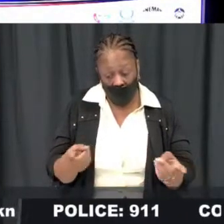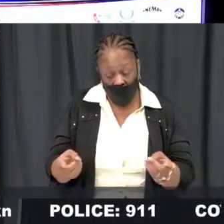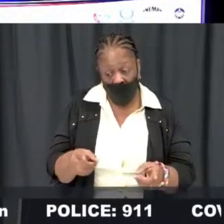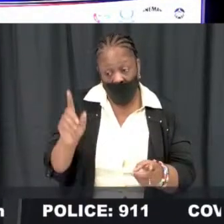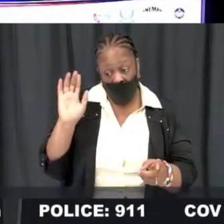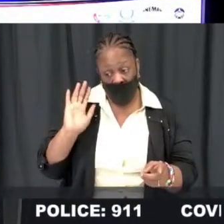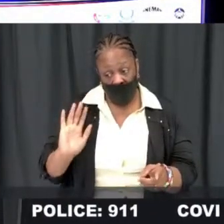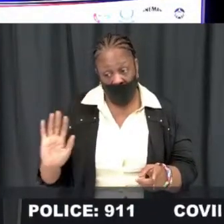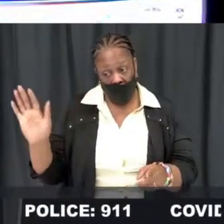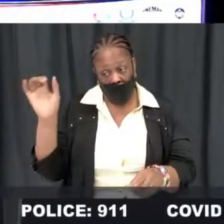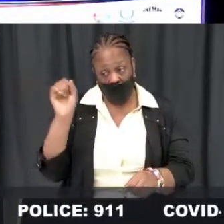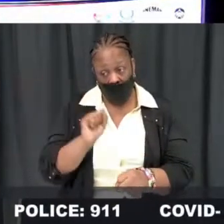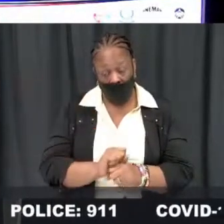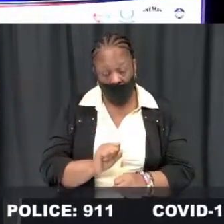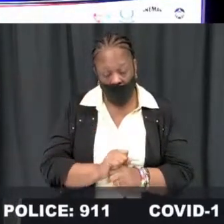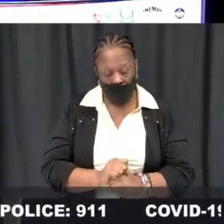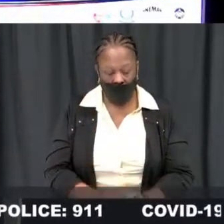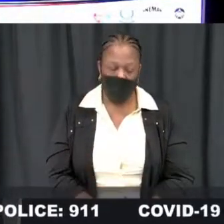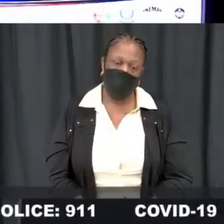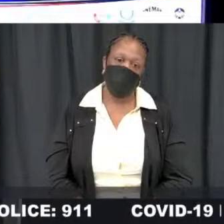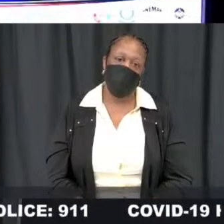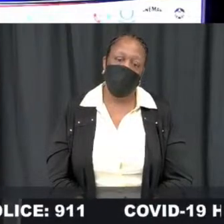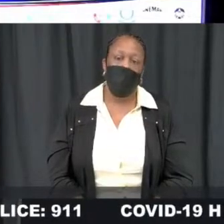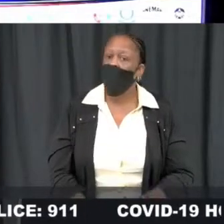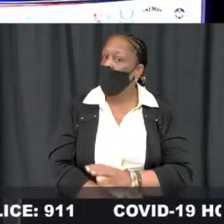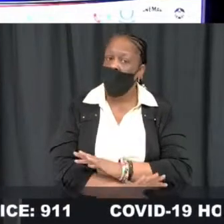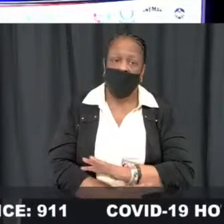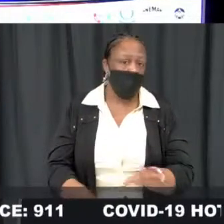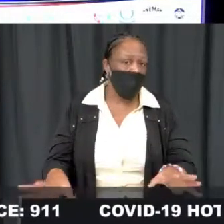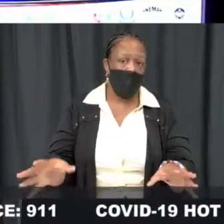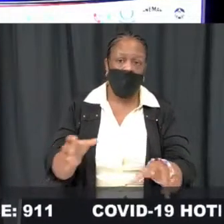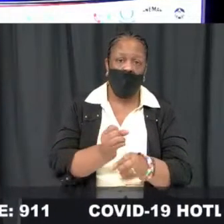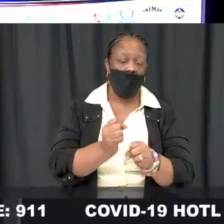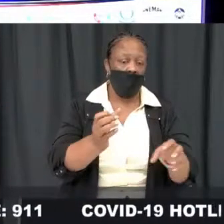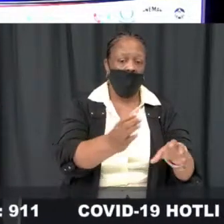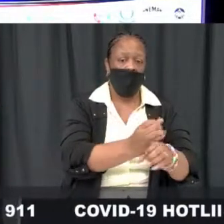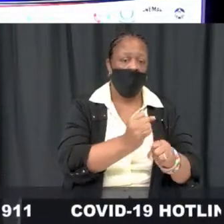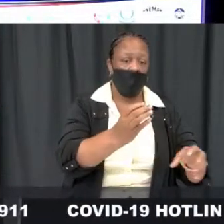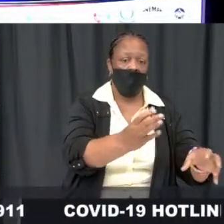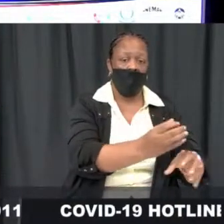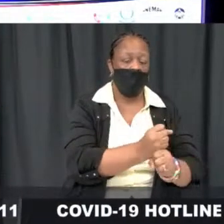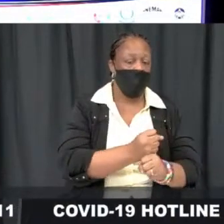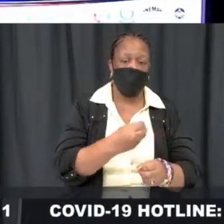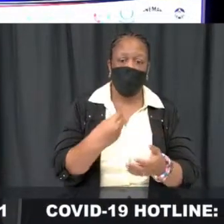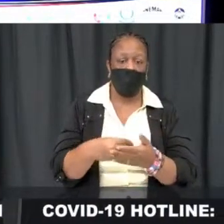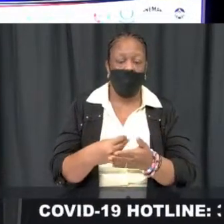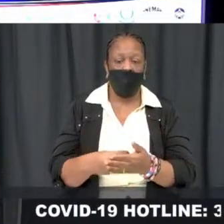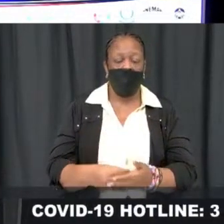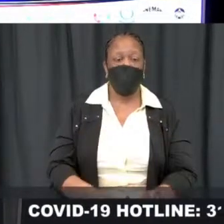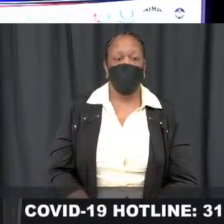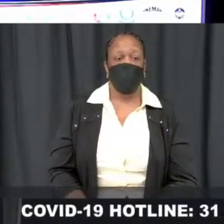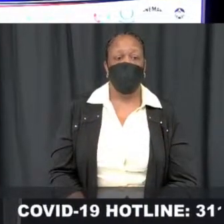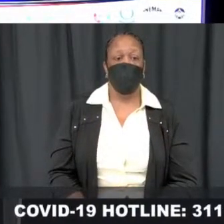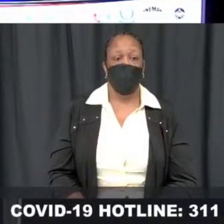job. So at the end of the day, we don't collect monies, or Abdias don't collect the monies.